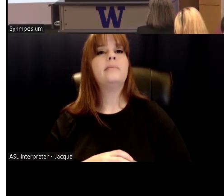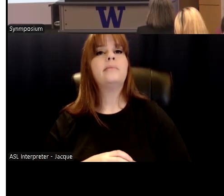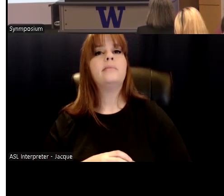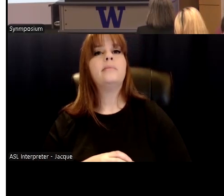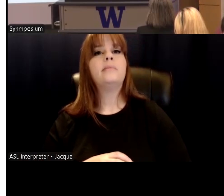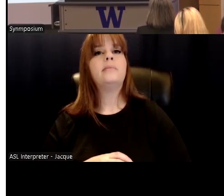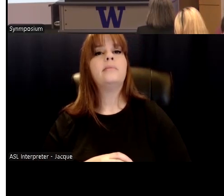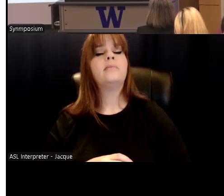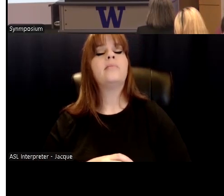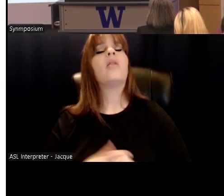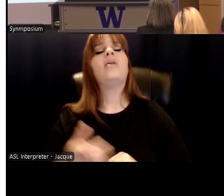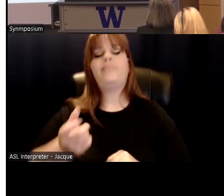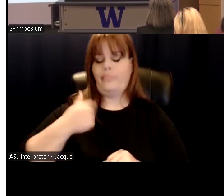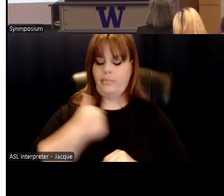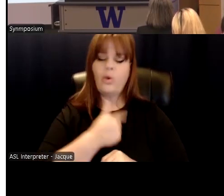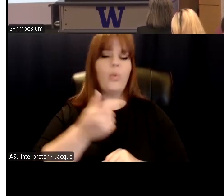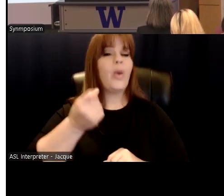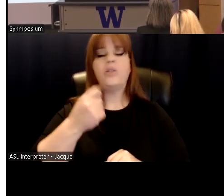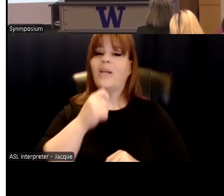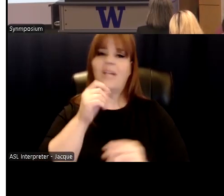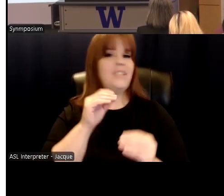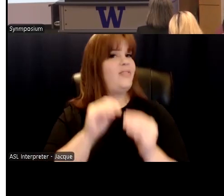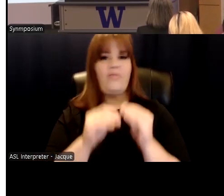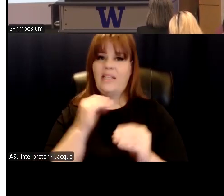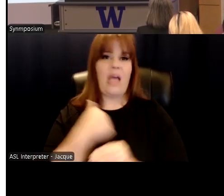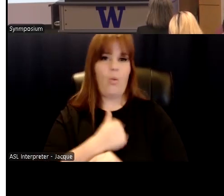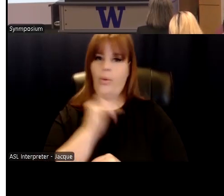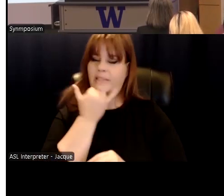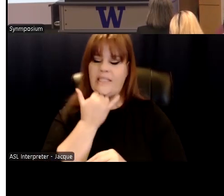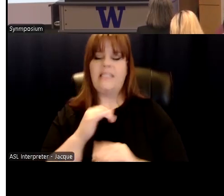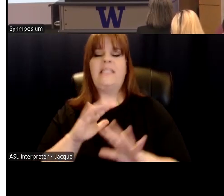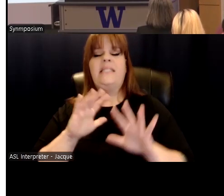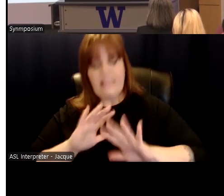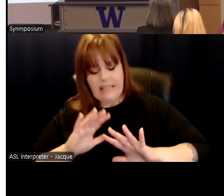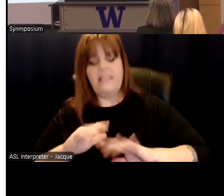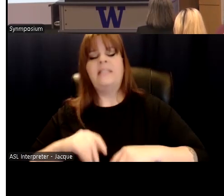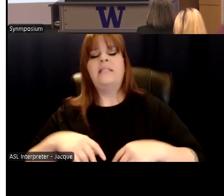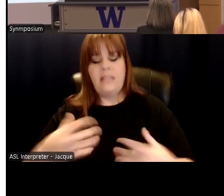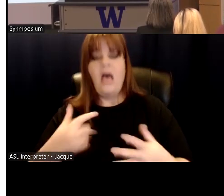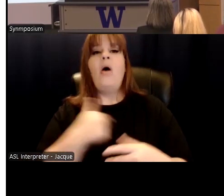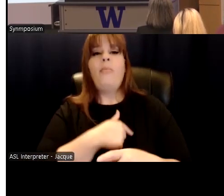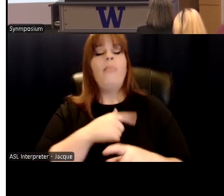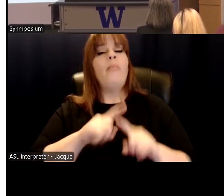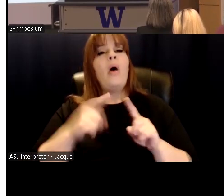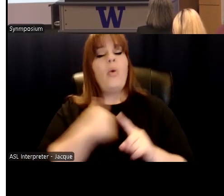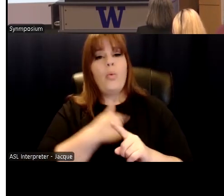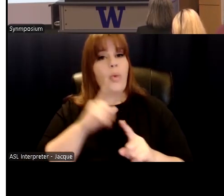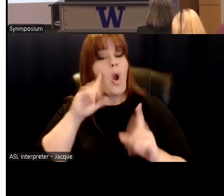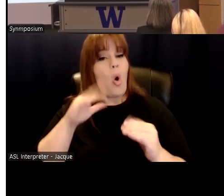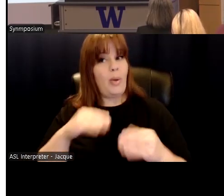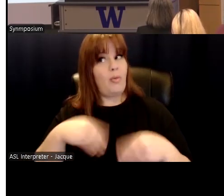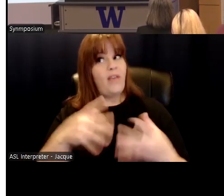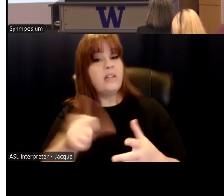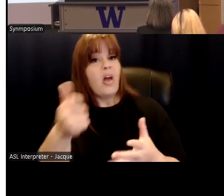We understand that this does not fix our mistake, but we hope it provides another opportunity for all of us to convene and